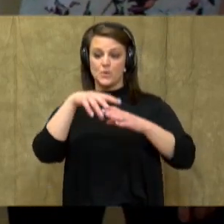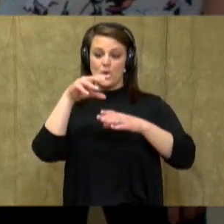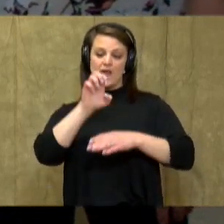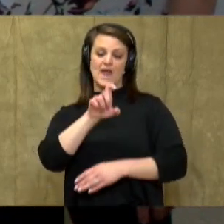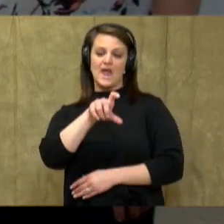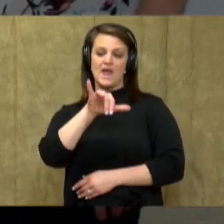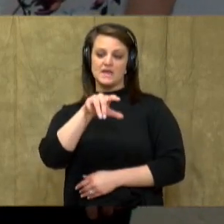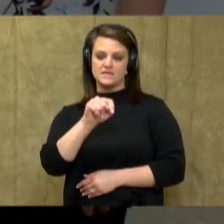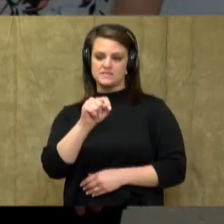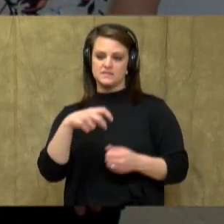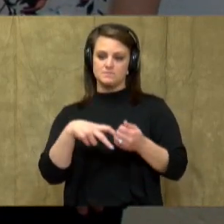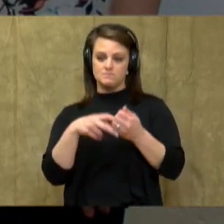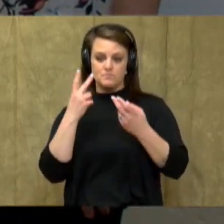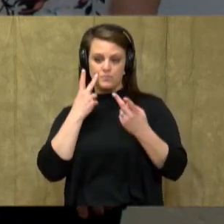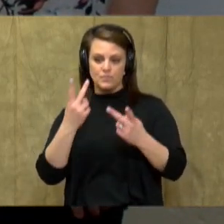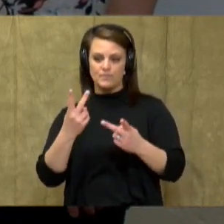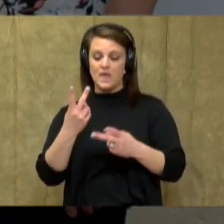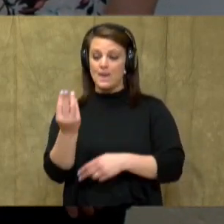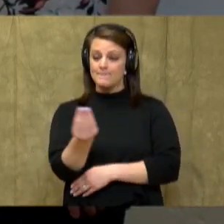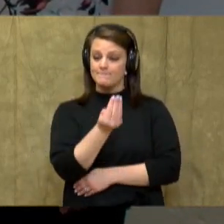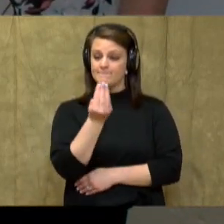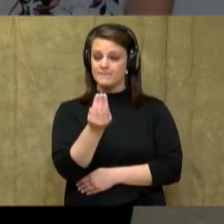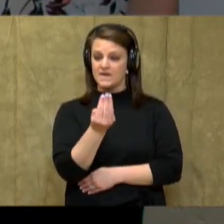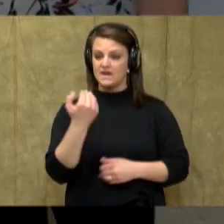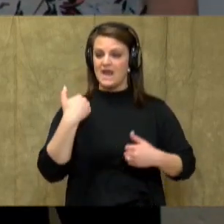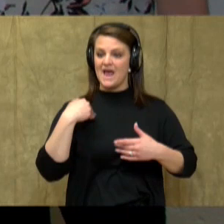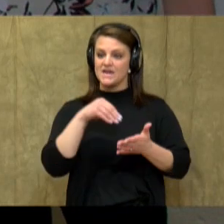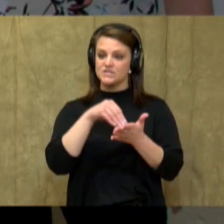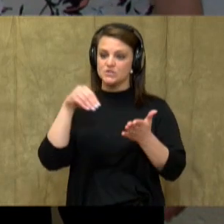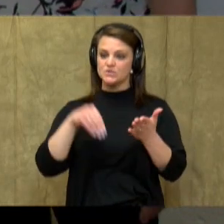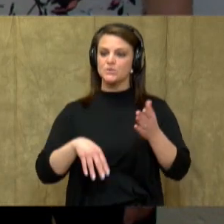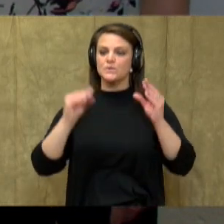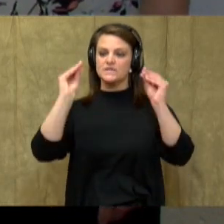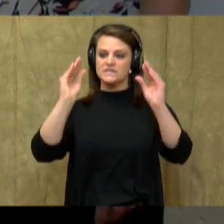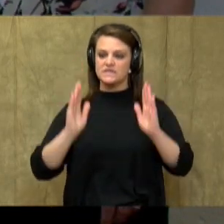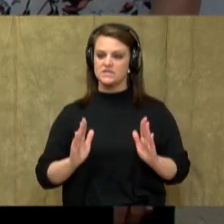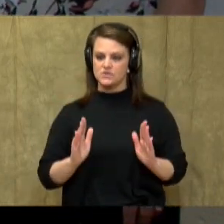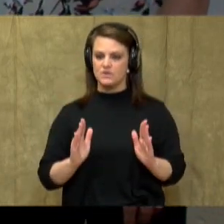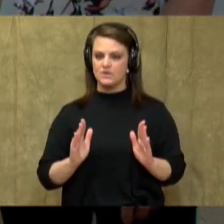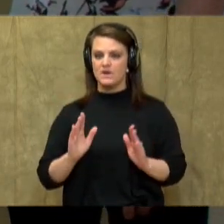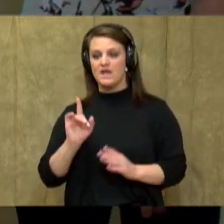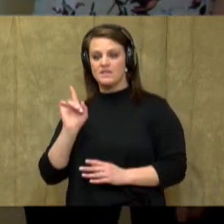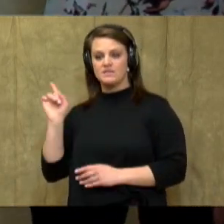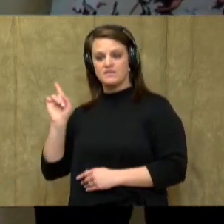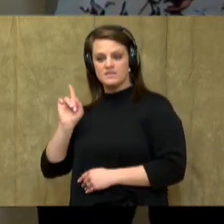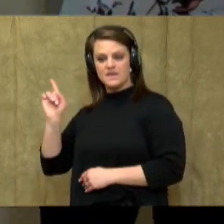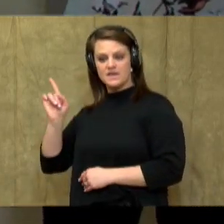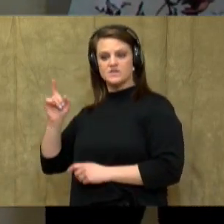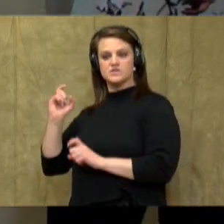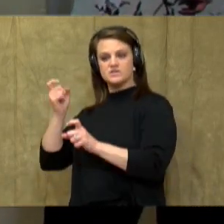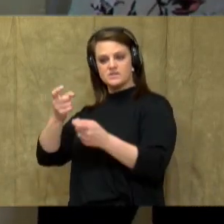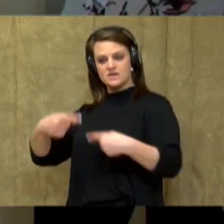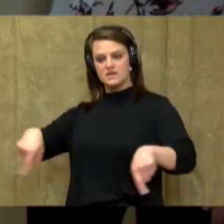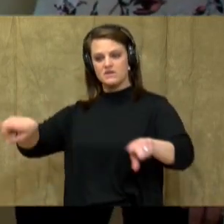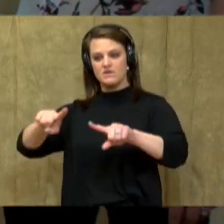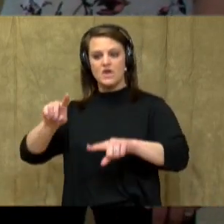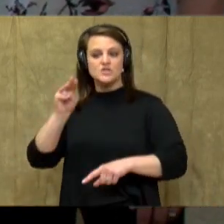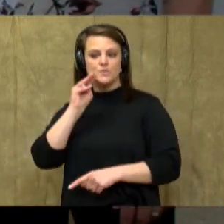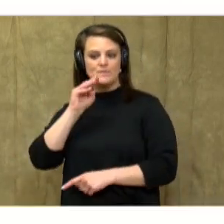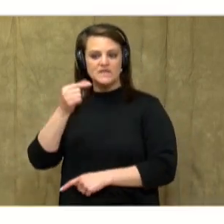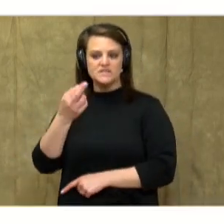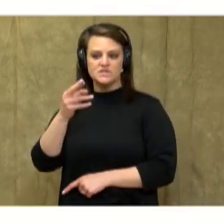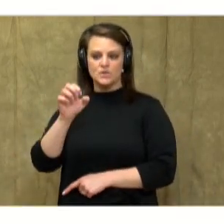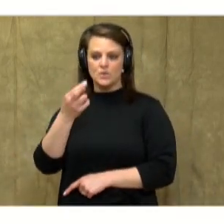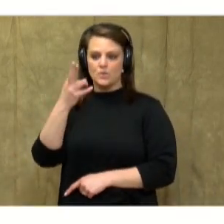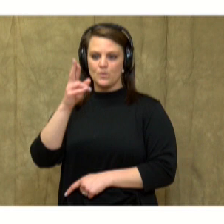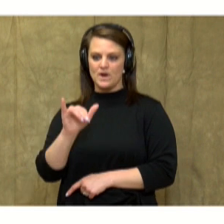Remember on Monday, if you were here with us on Monday, I had a student teacher with us. And this was the exit ticket that she gave you. Miss Gregory said